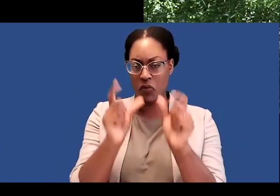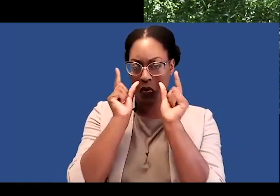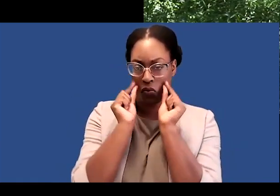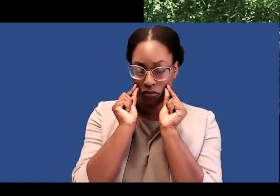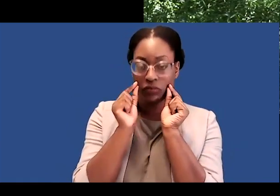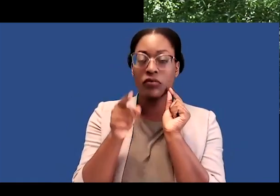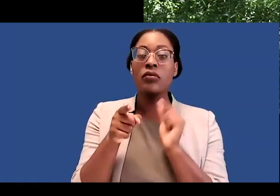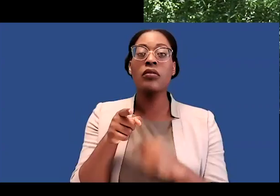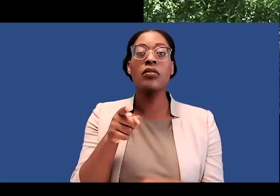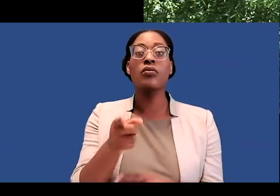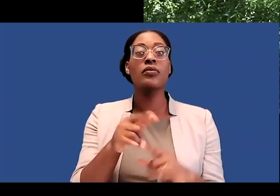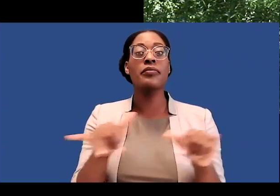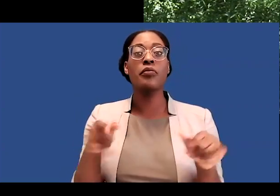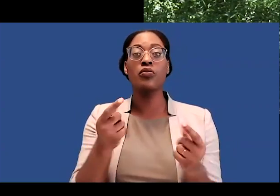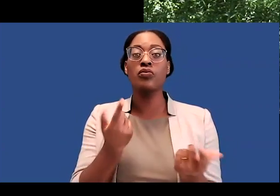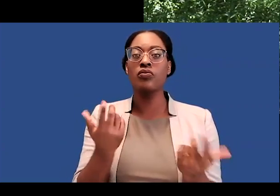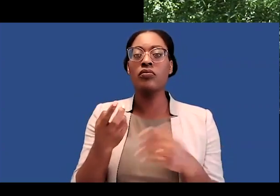position.